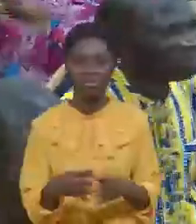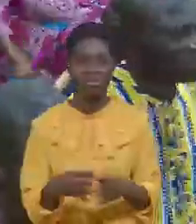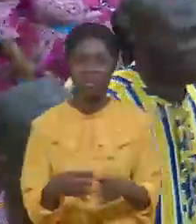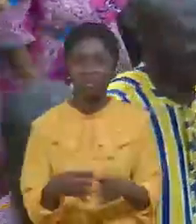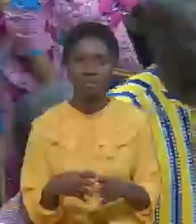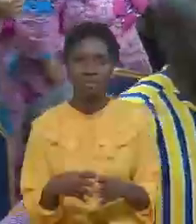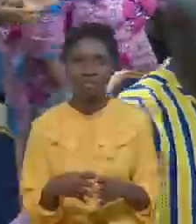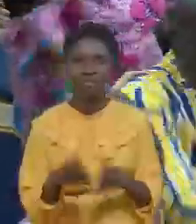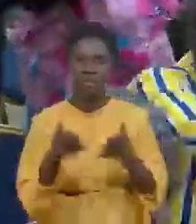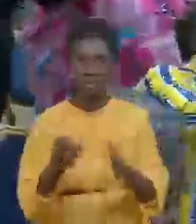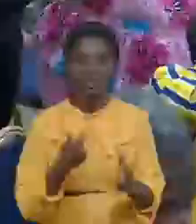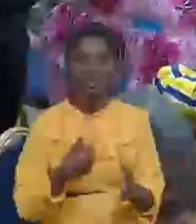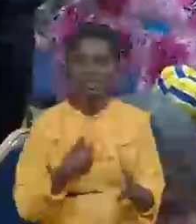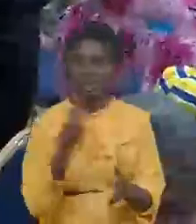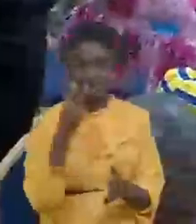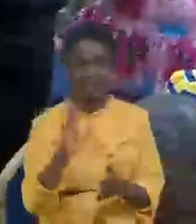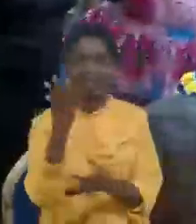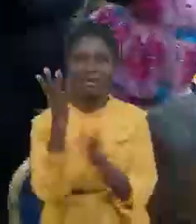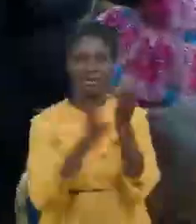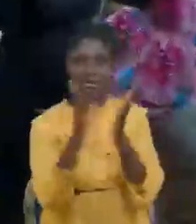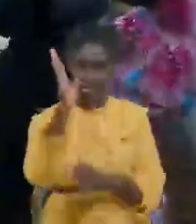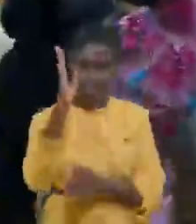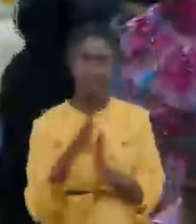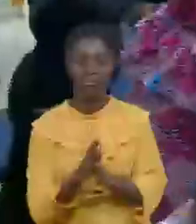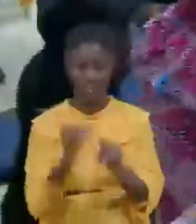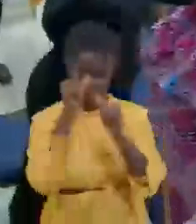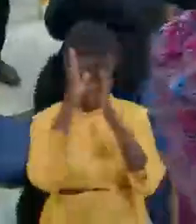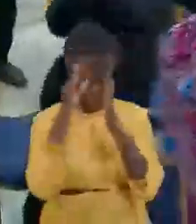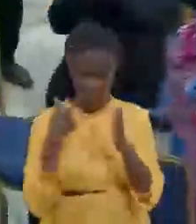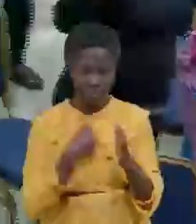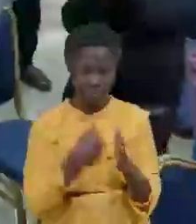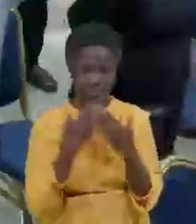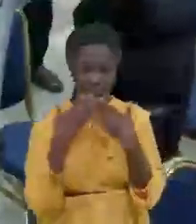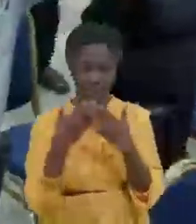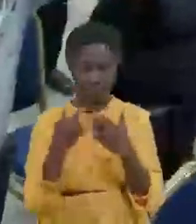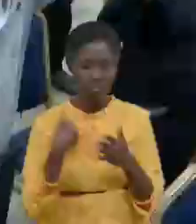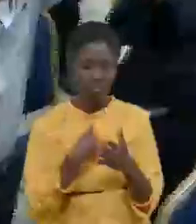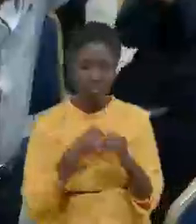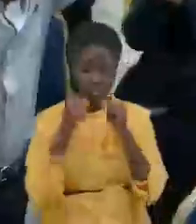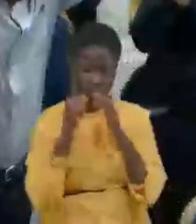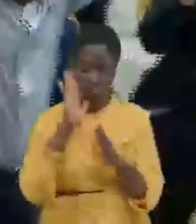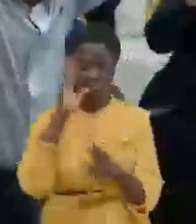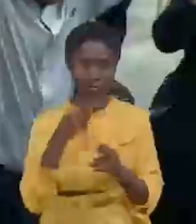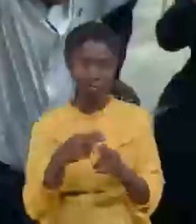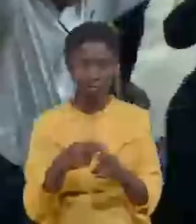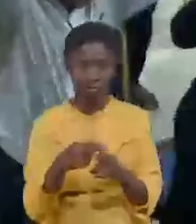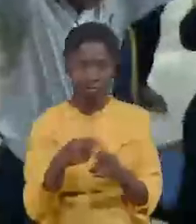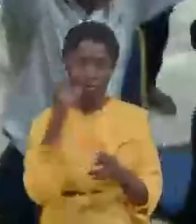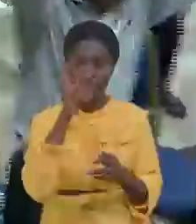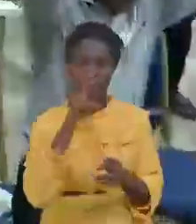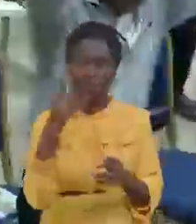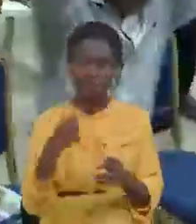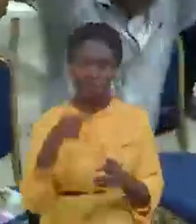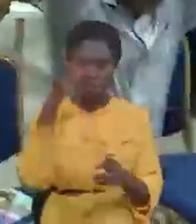Let me see your hand. Father, we thank you. We bless your name. You are the